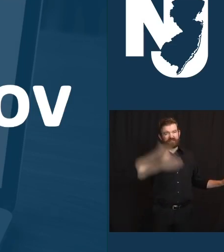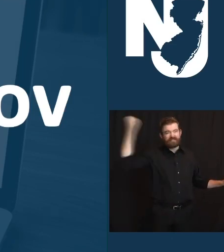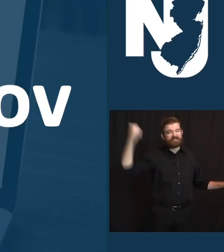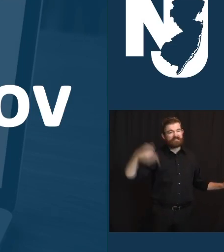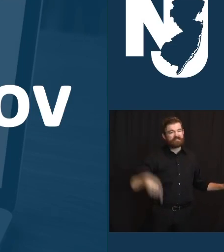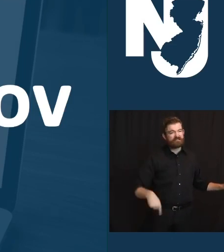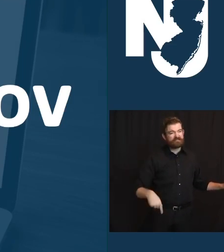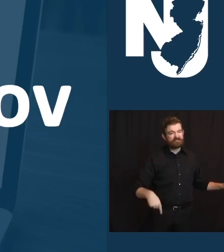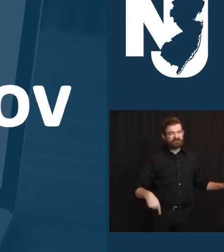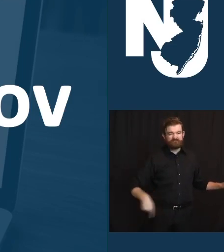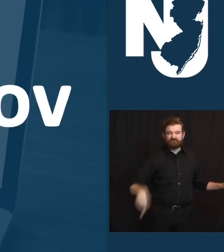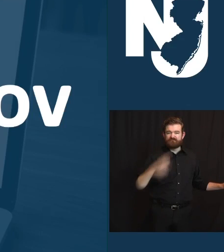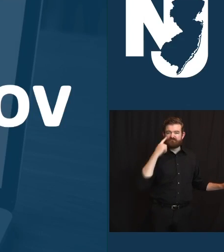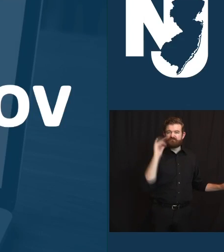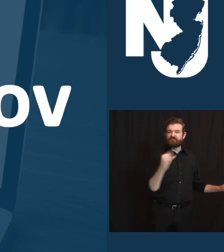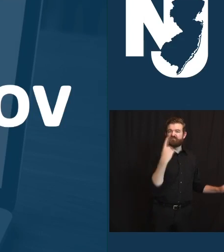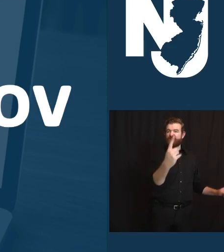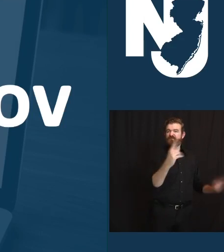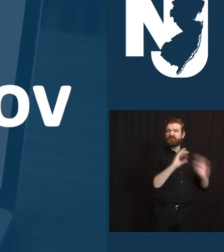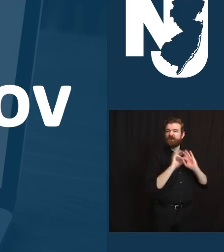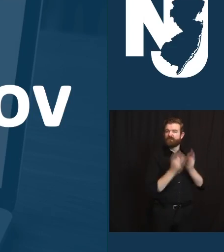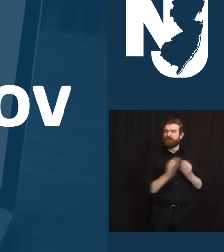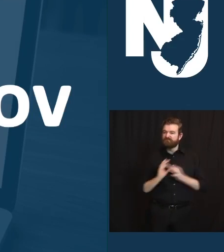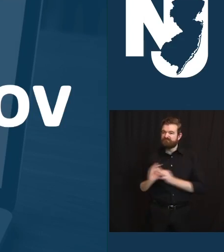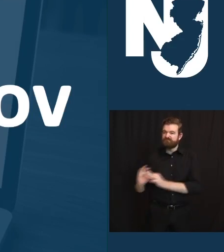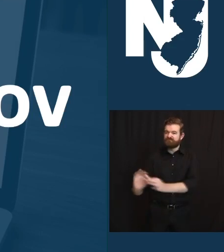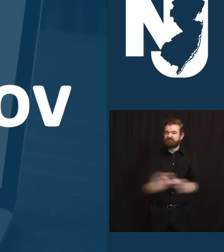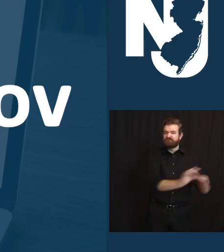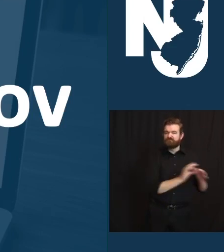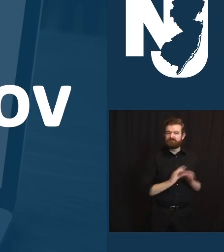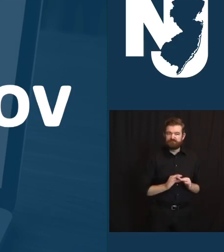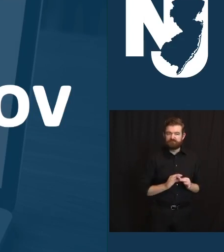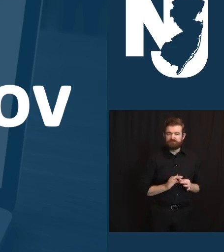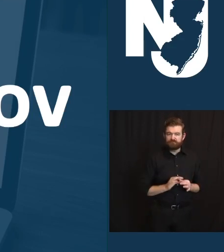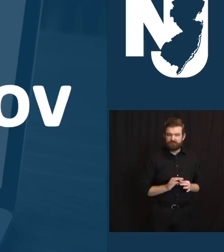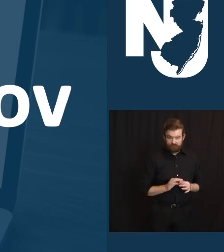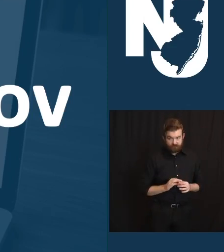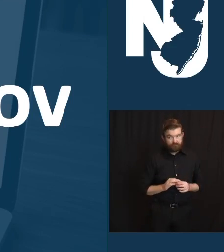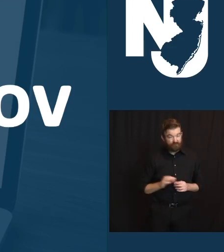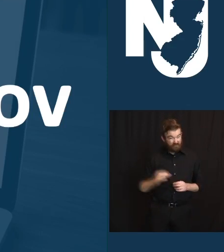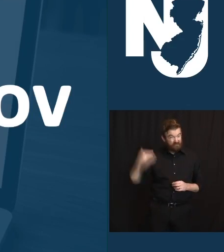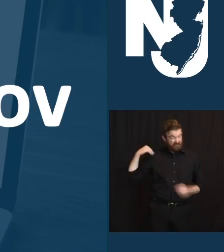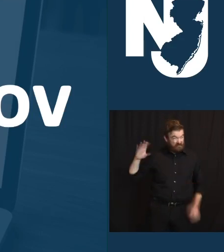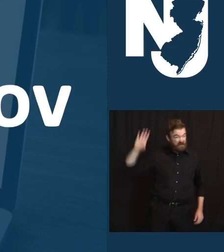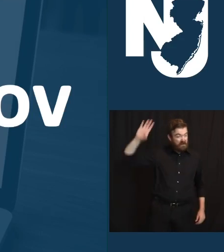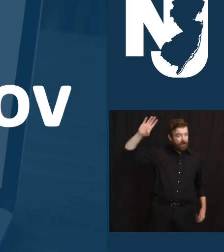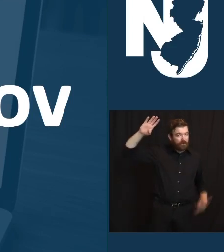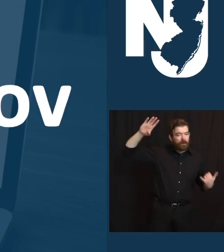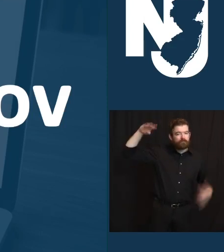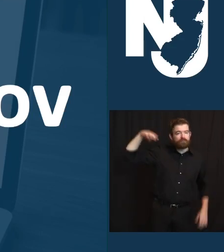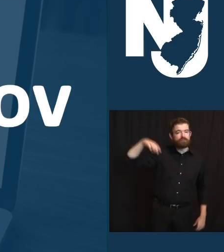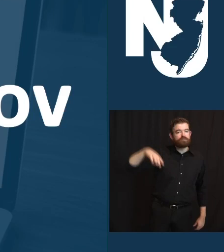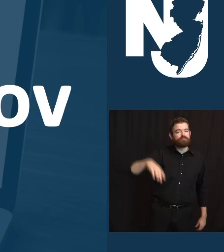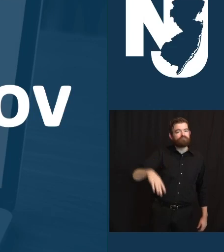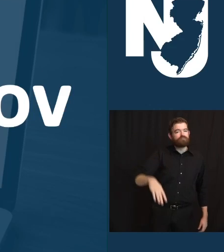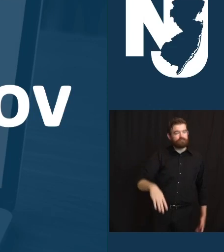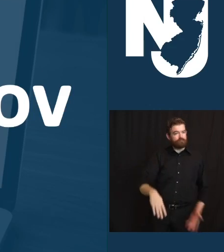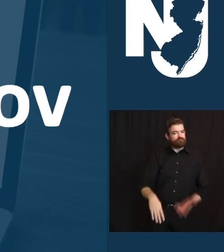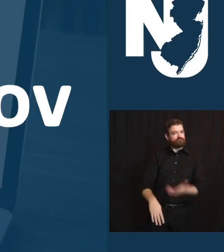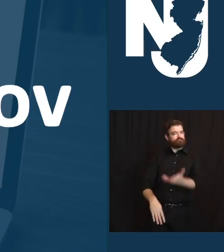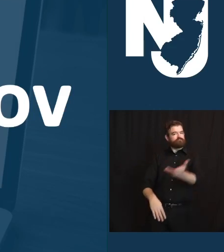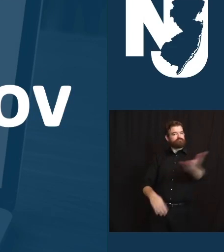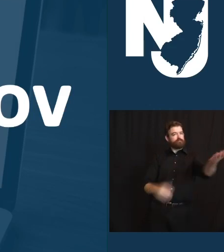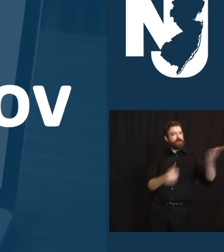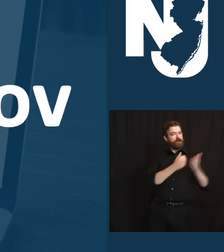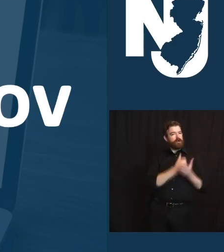Jersey family, first to flatten the curve and then to bend it down. We cannot let up. We must continue to drive it into the